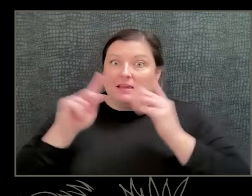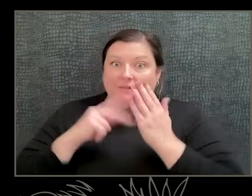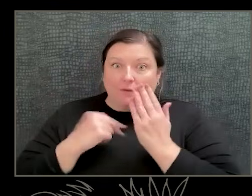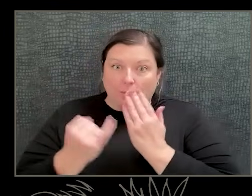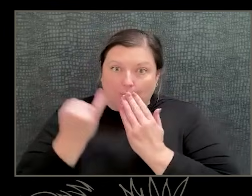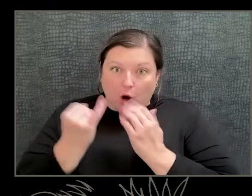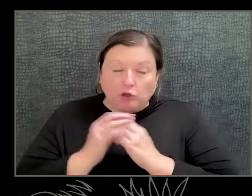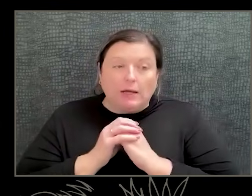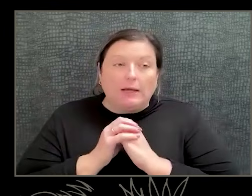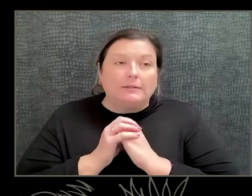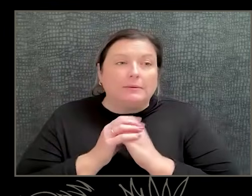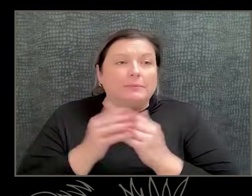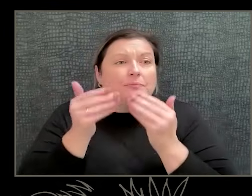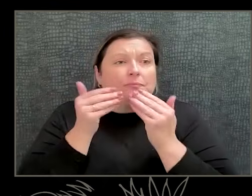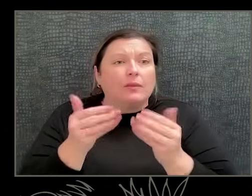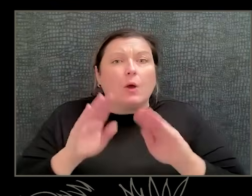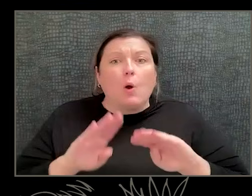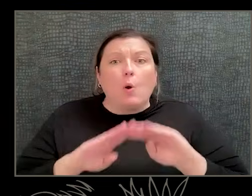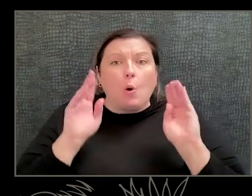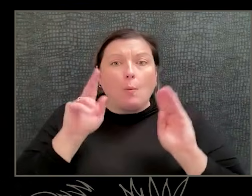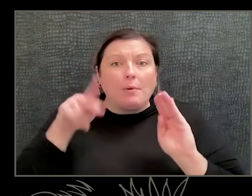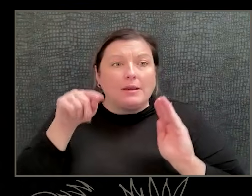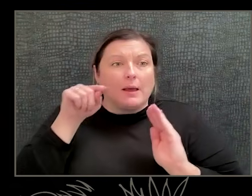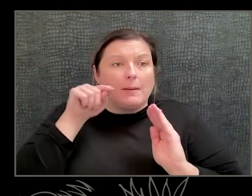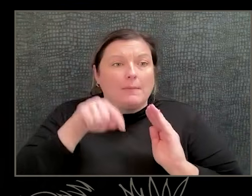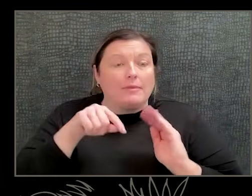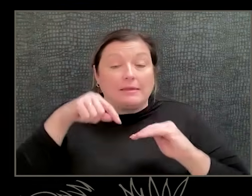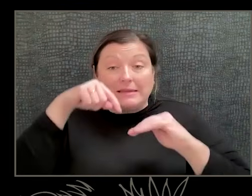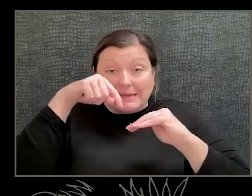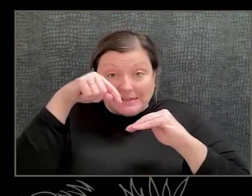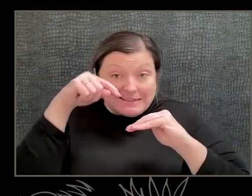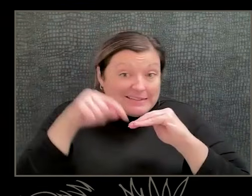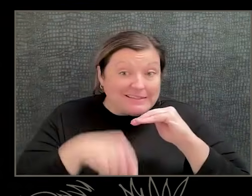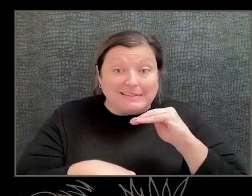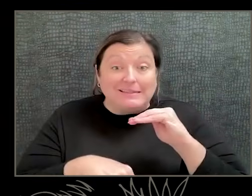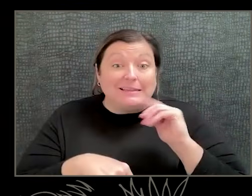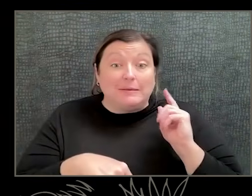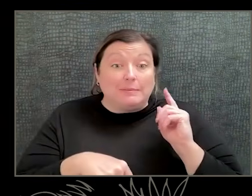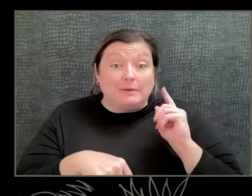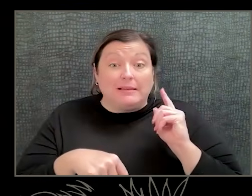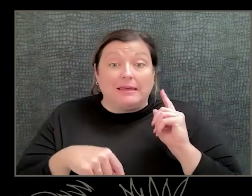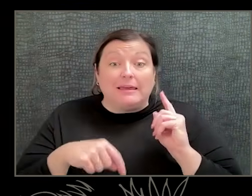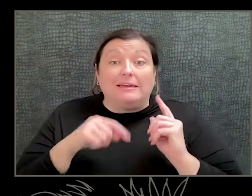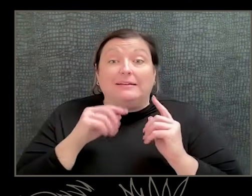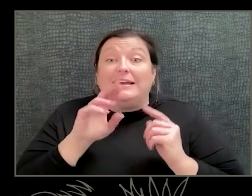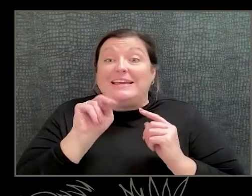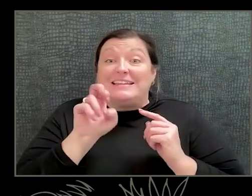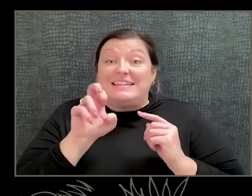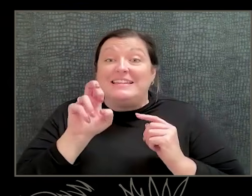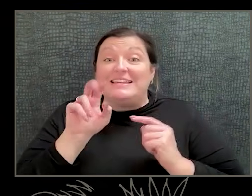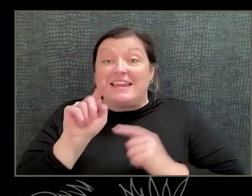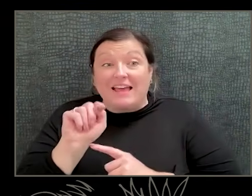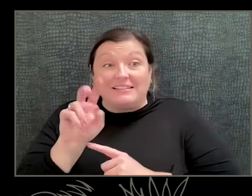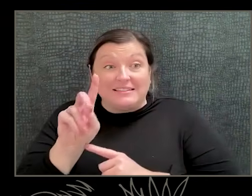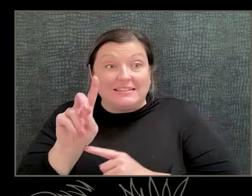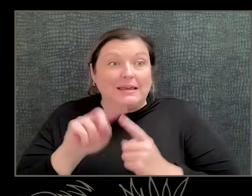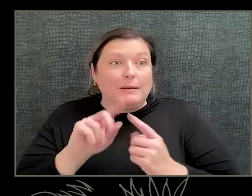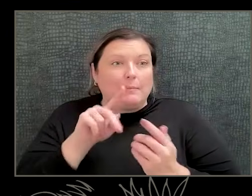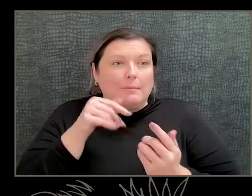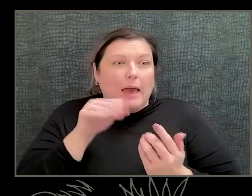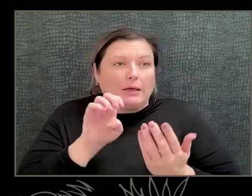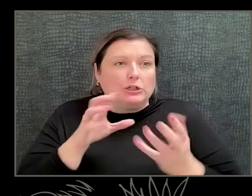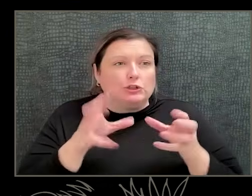now. Let's go ahead and open up this deeply nested package. I want to go ahead and try to